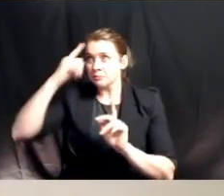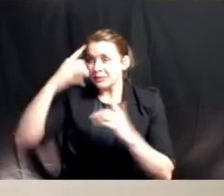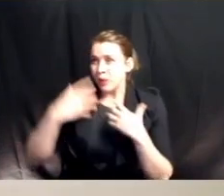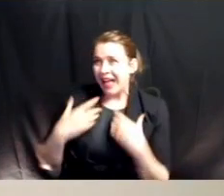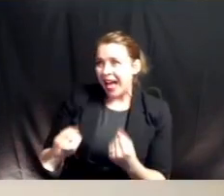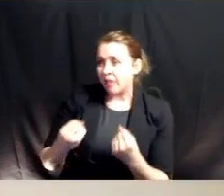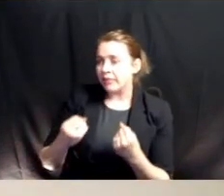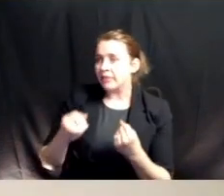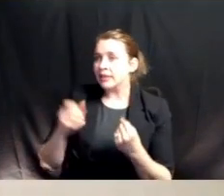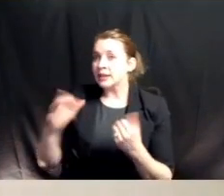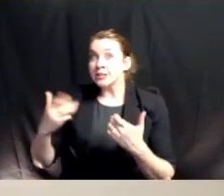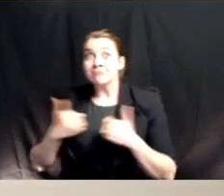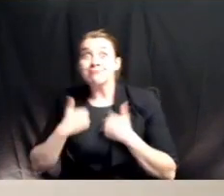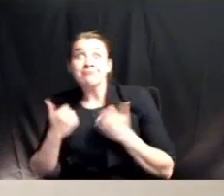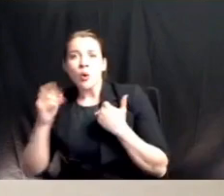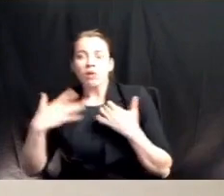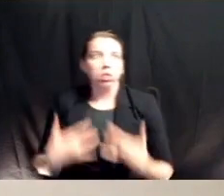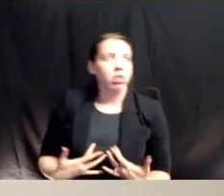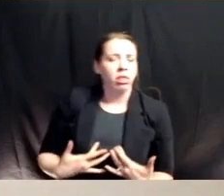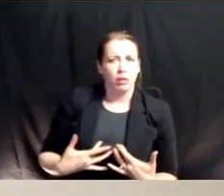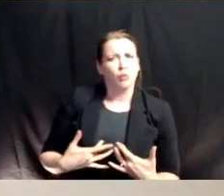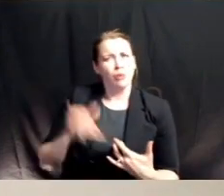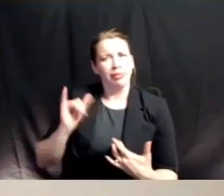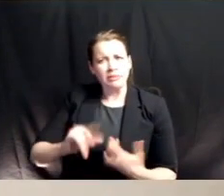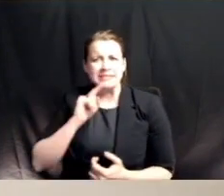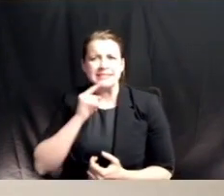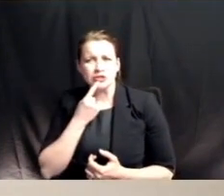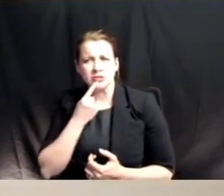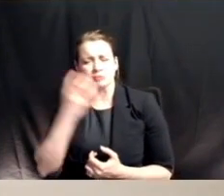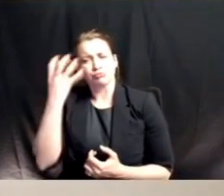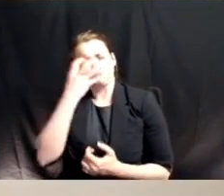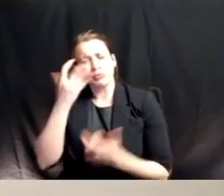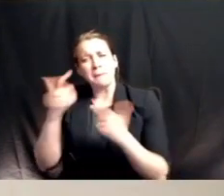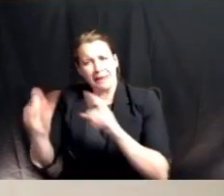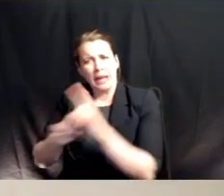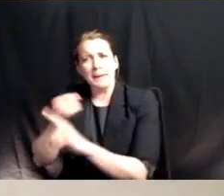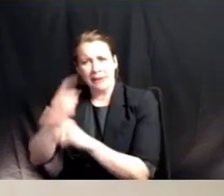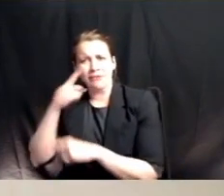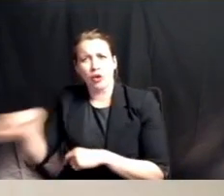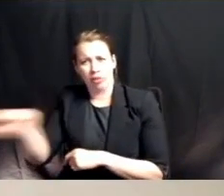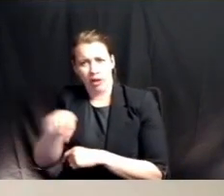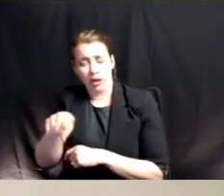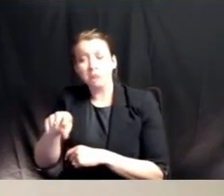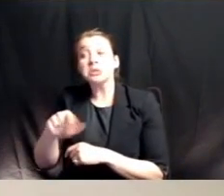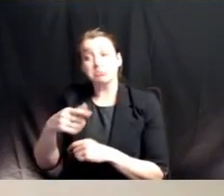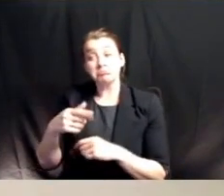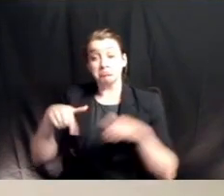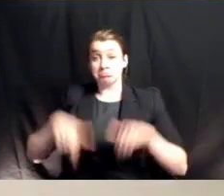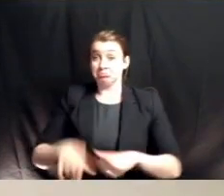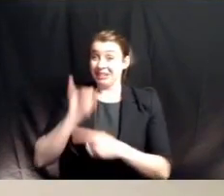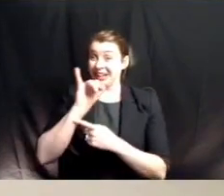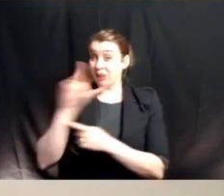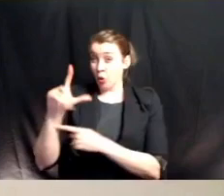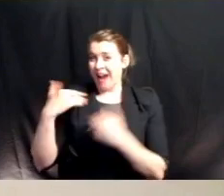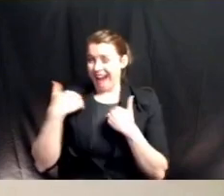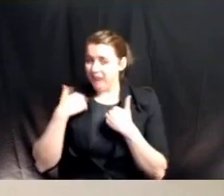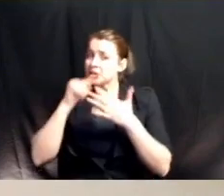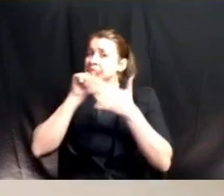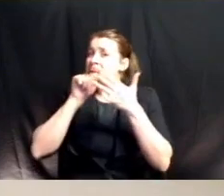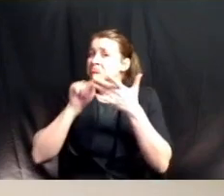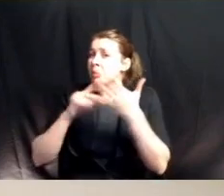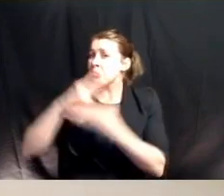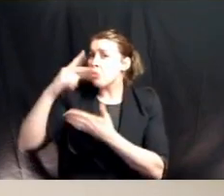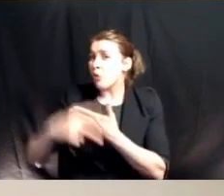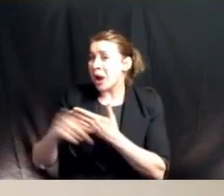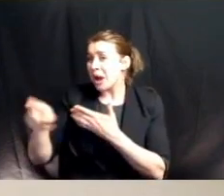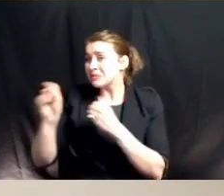is significant. And there are some supports that are available through the state. We have hotlines that